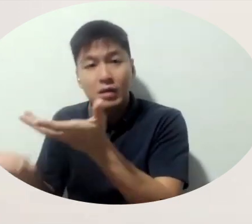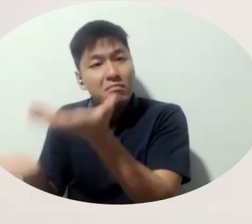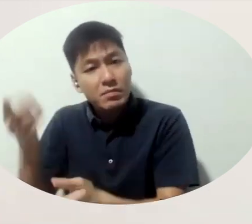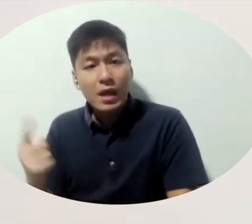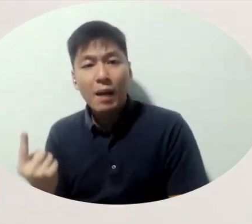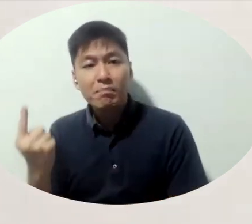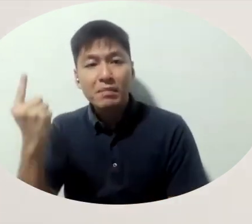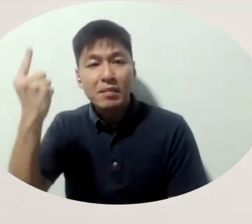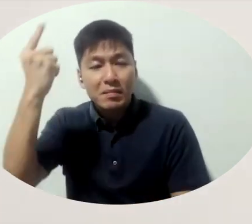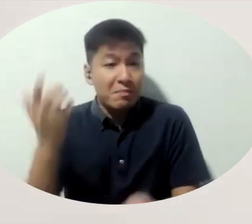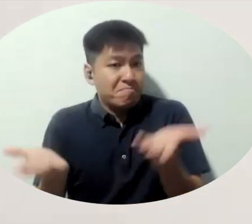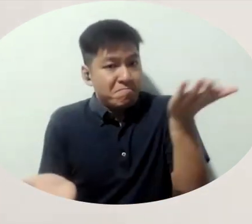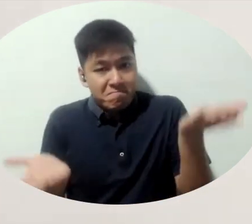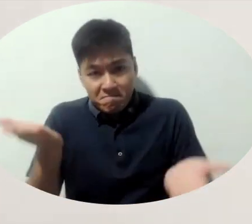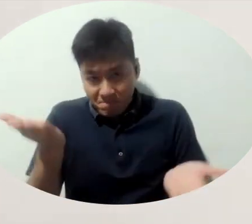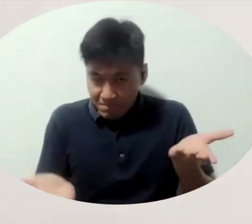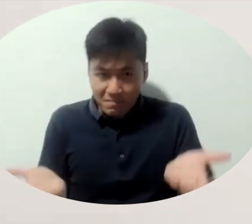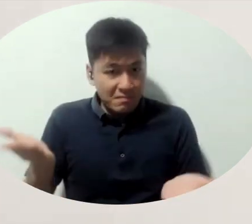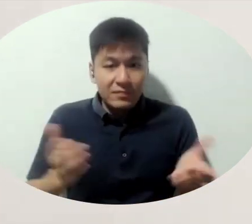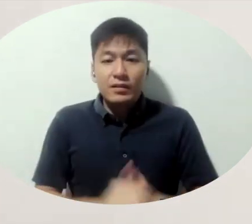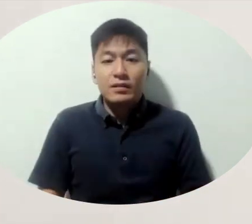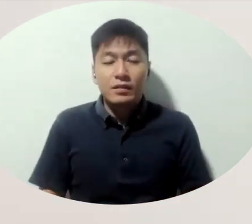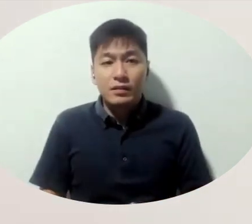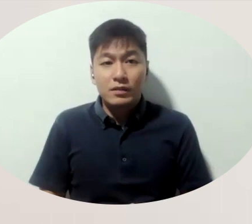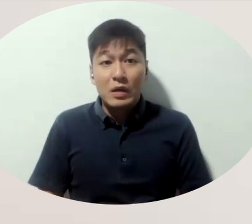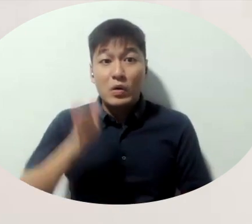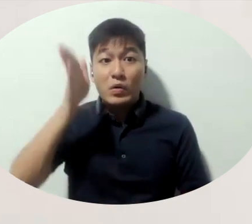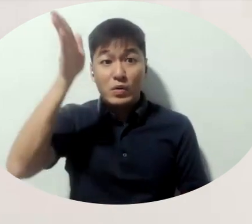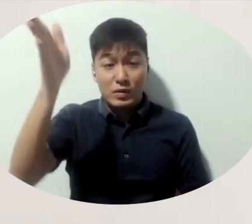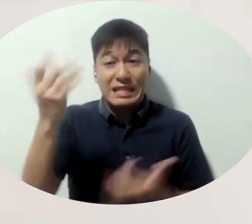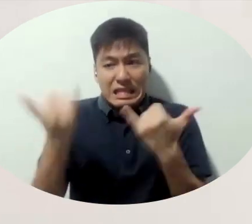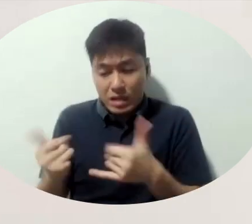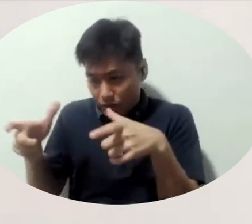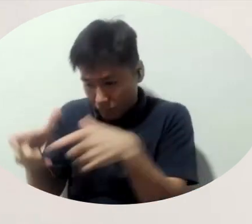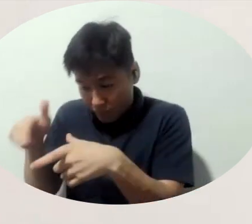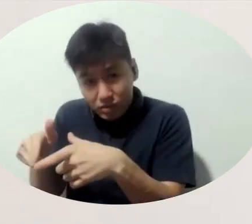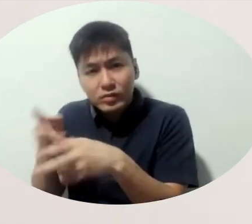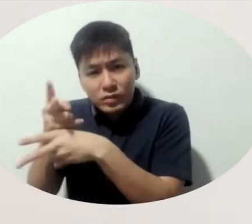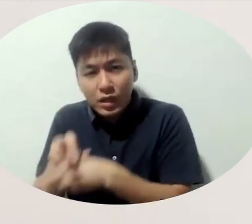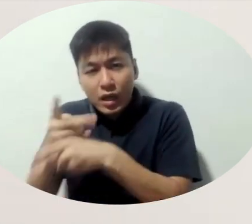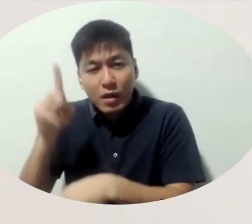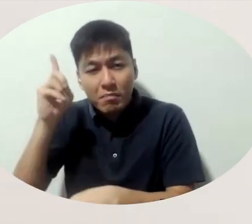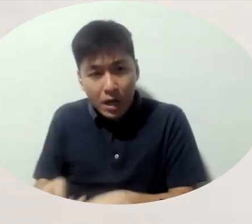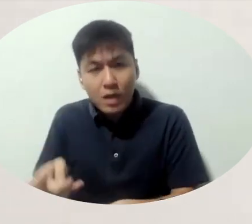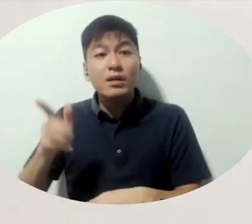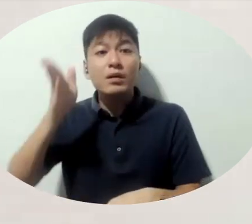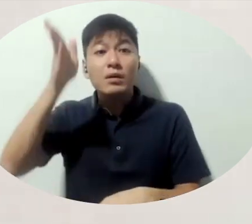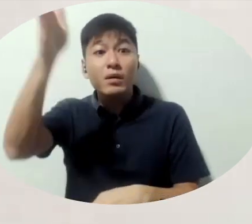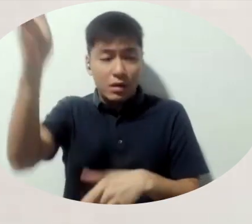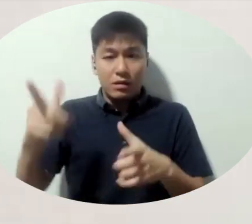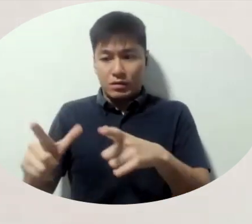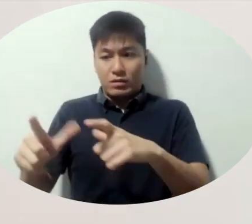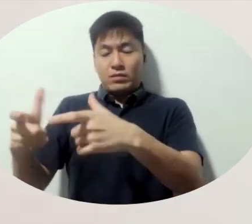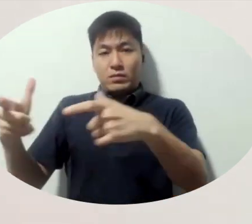a larger group of people we need to take care of. So unless we look at all the policies that are going to impact on